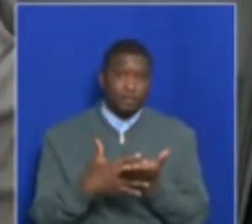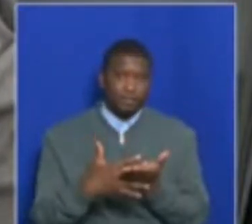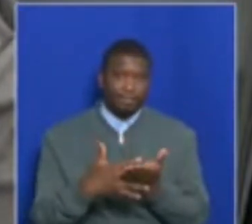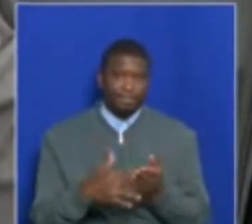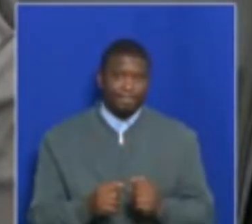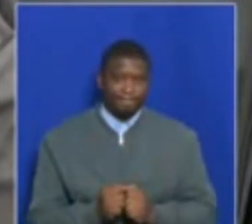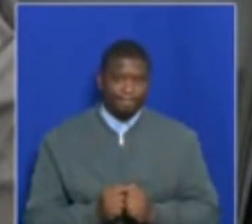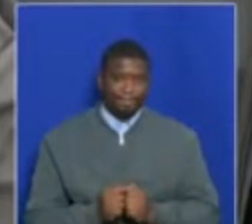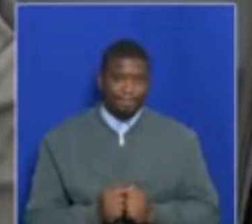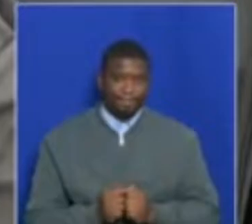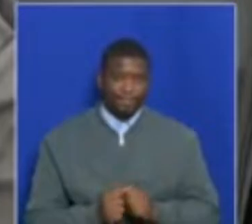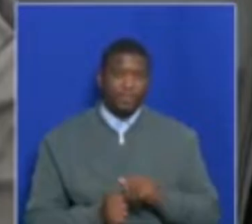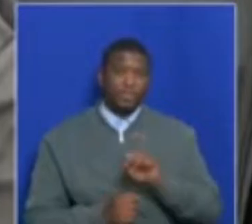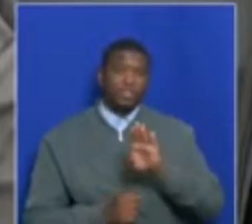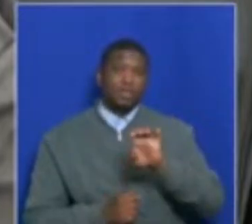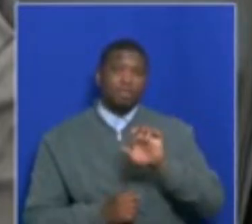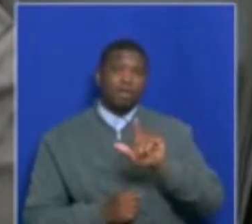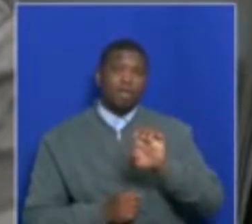Air